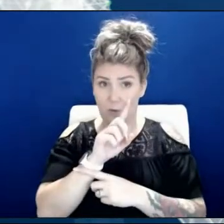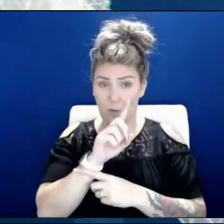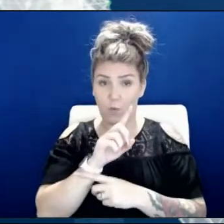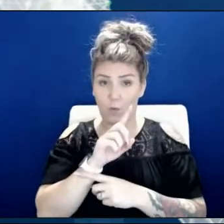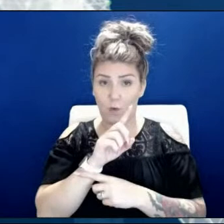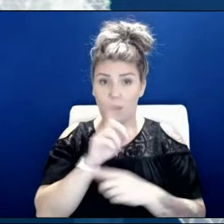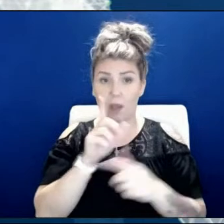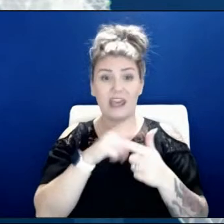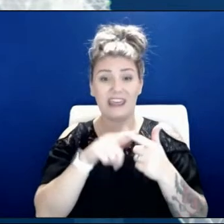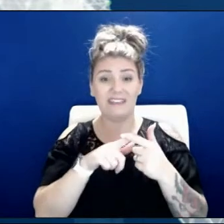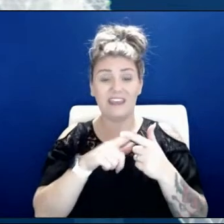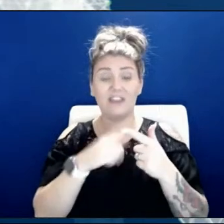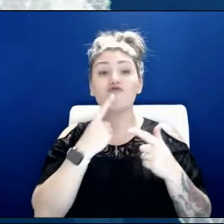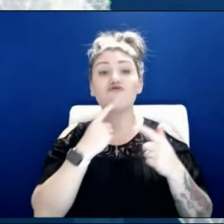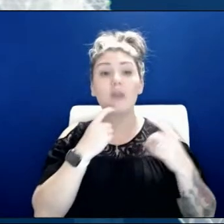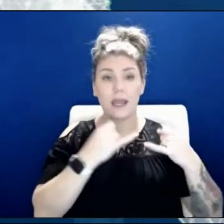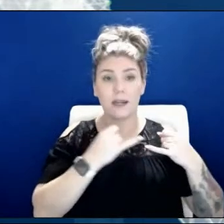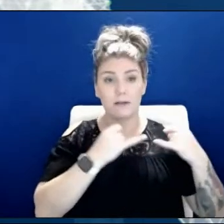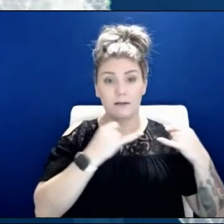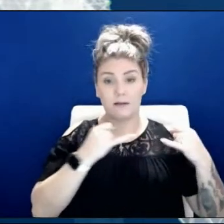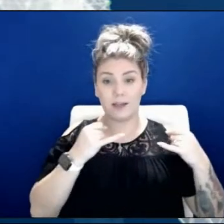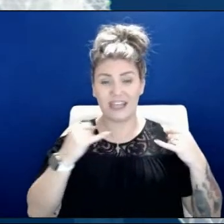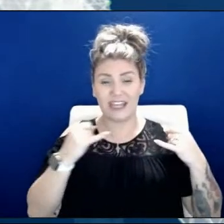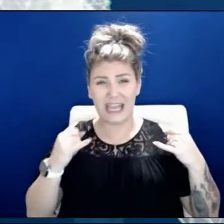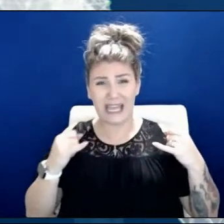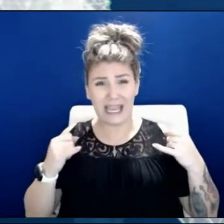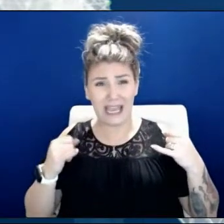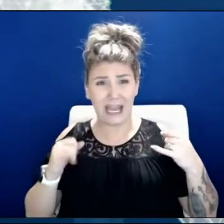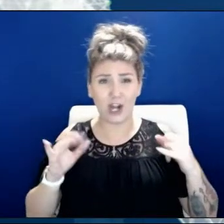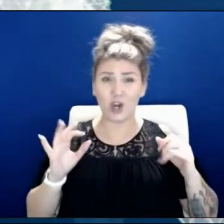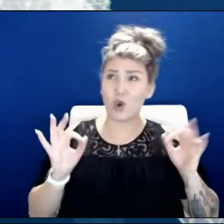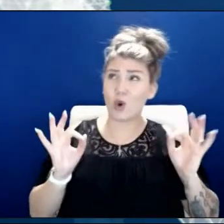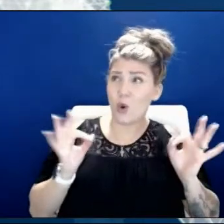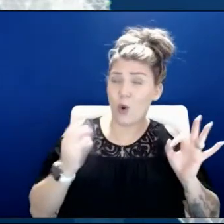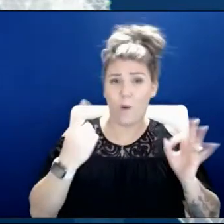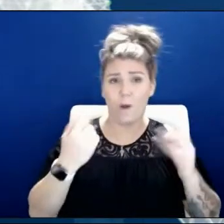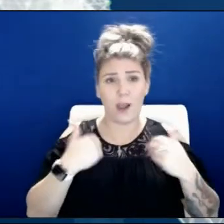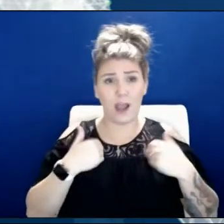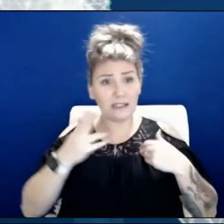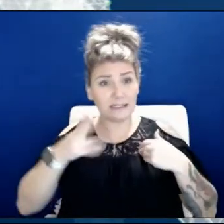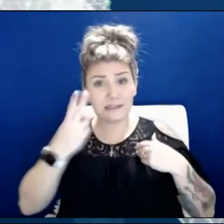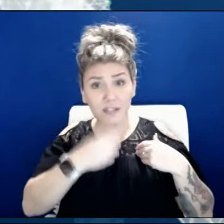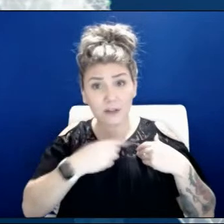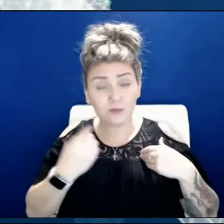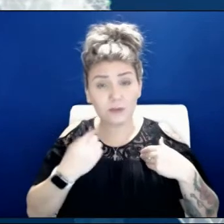below. Hardly anybody had that. And this is a high-risk group in the